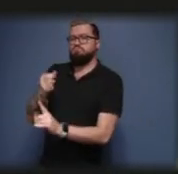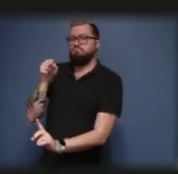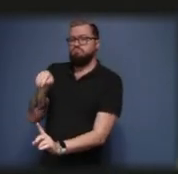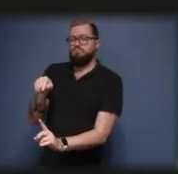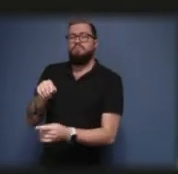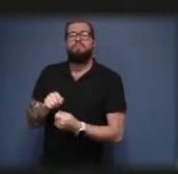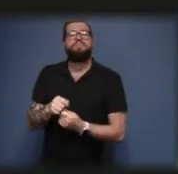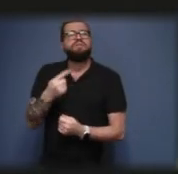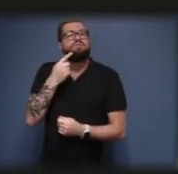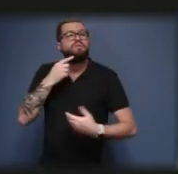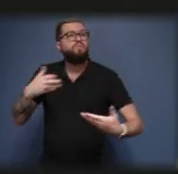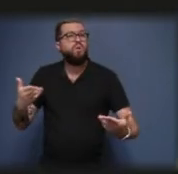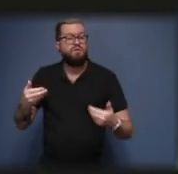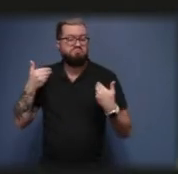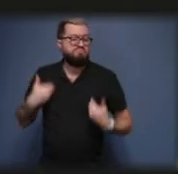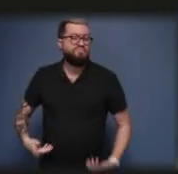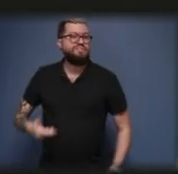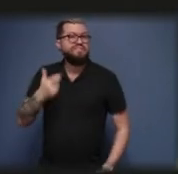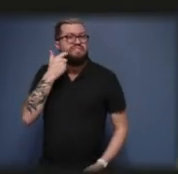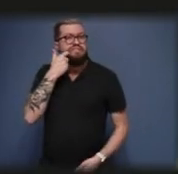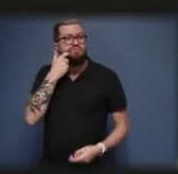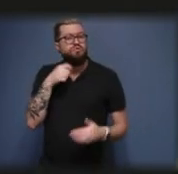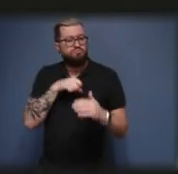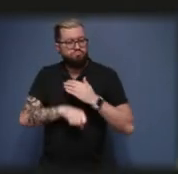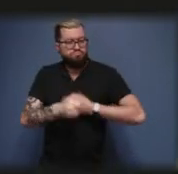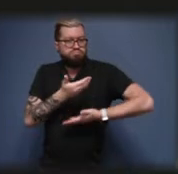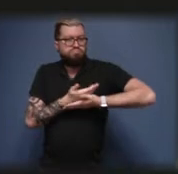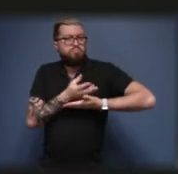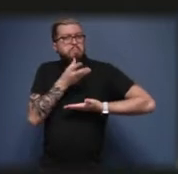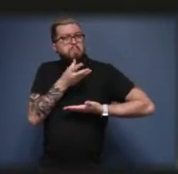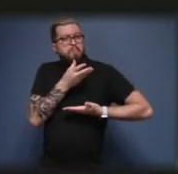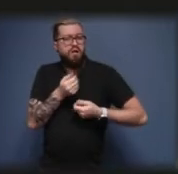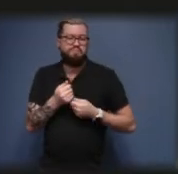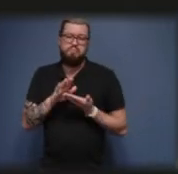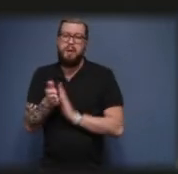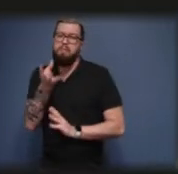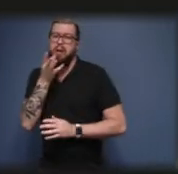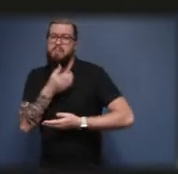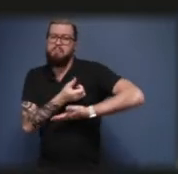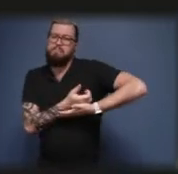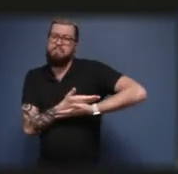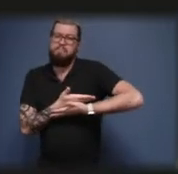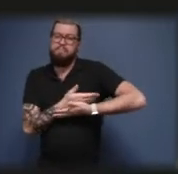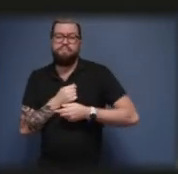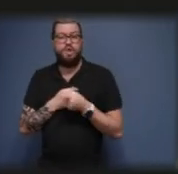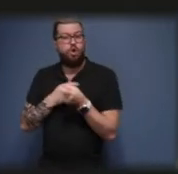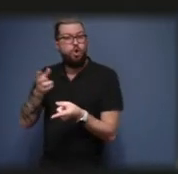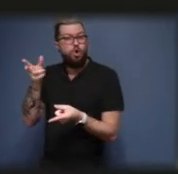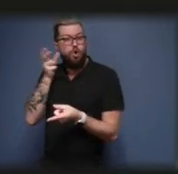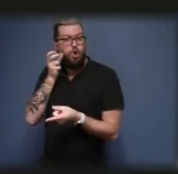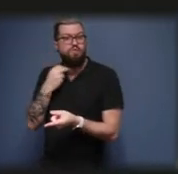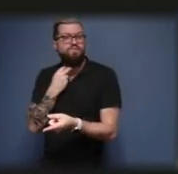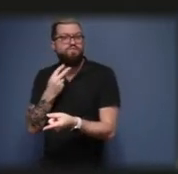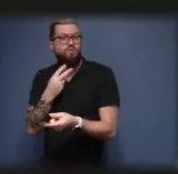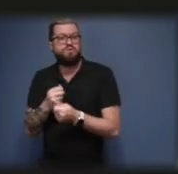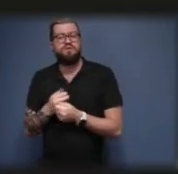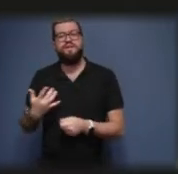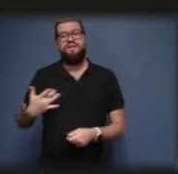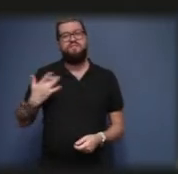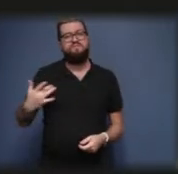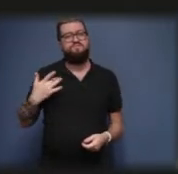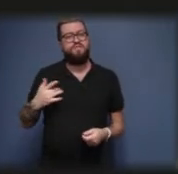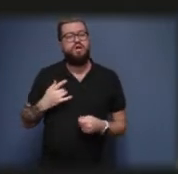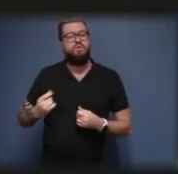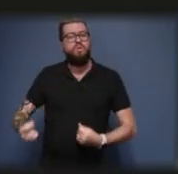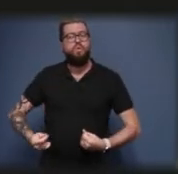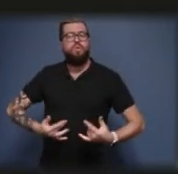And it says, I, recently being a new mom, felt that mother's cries in my core, and I had